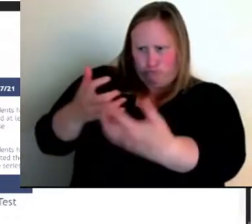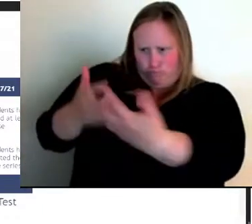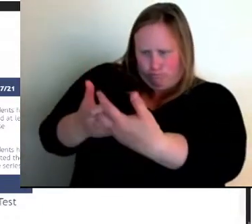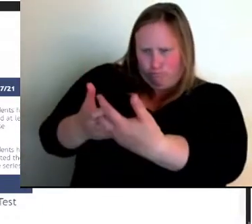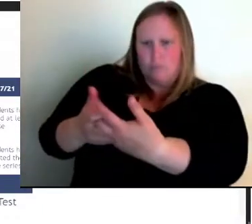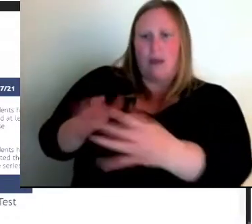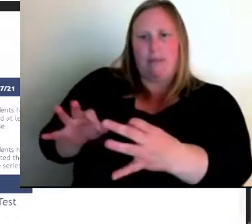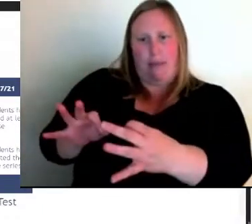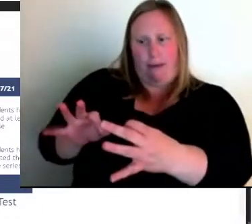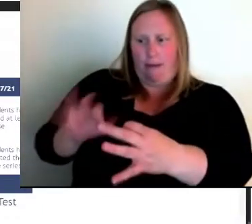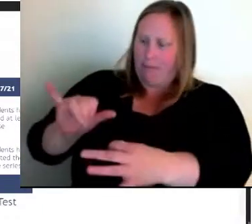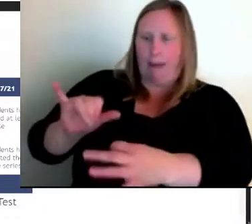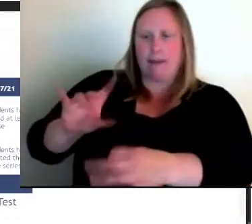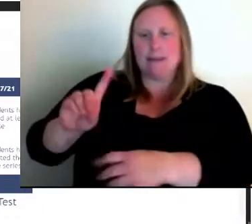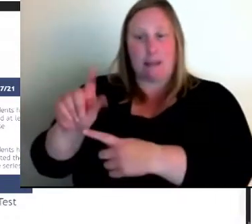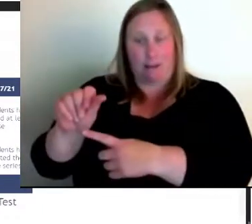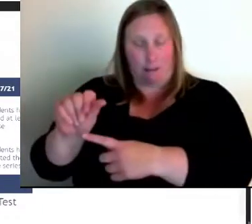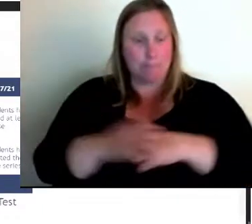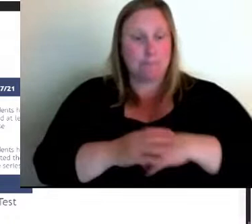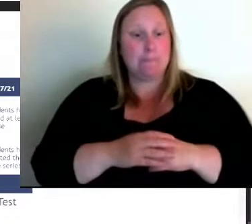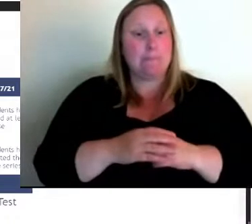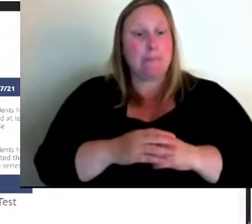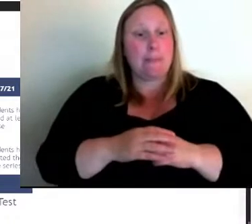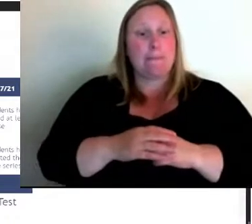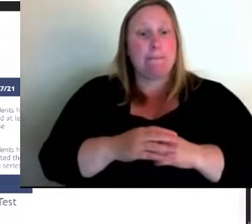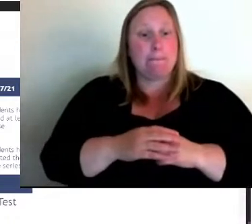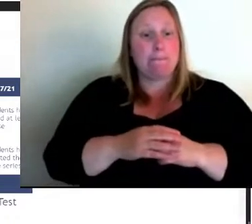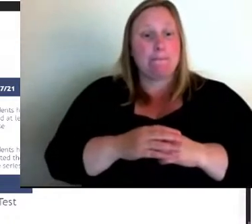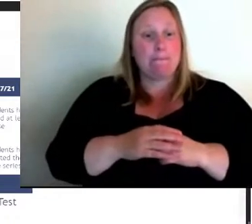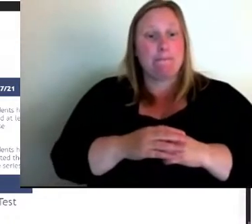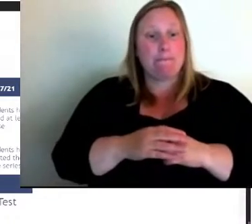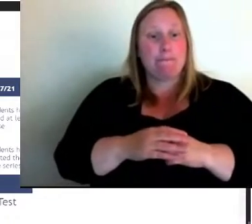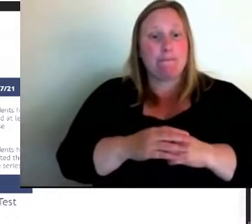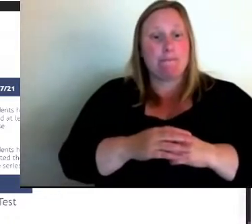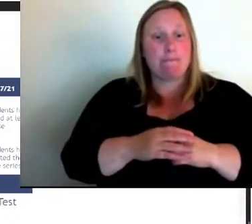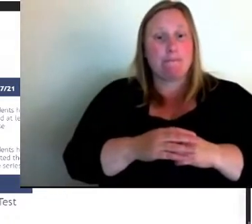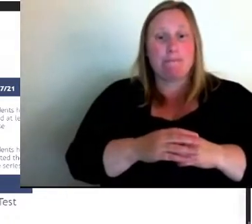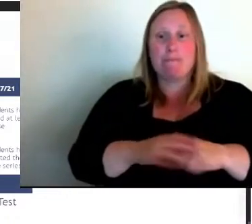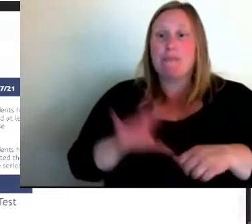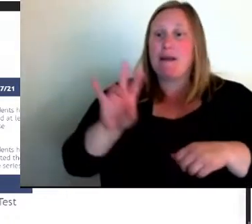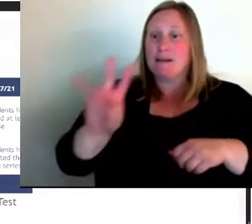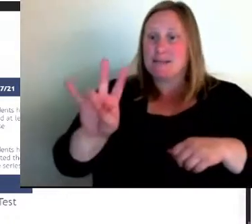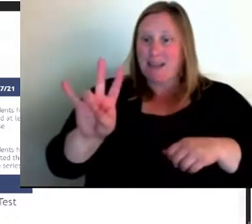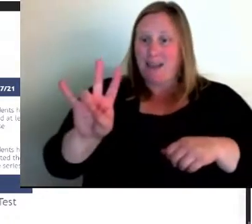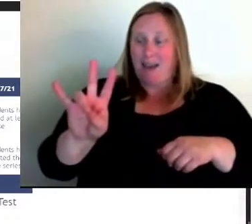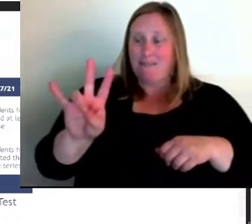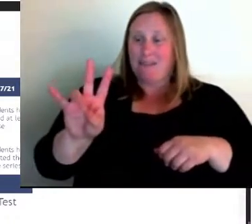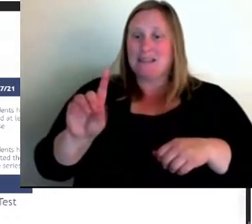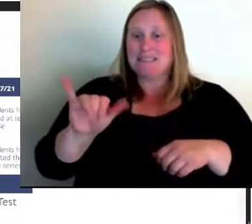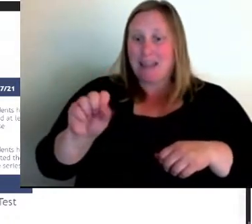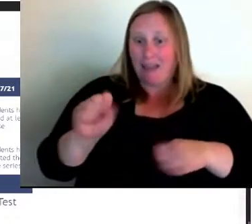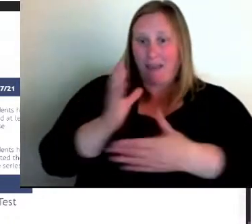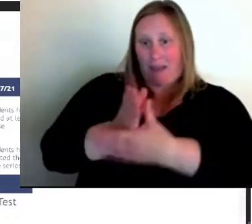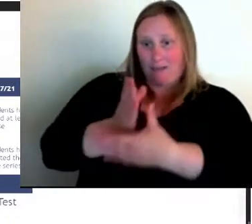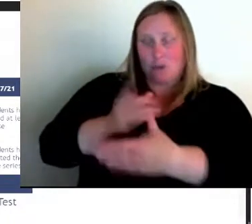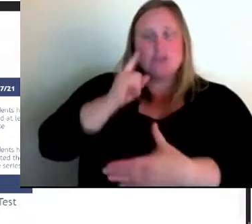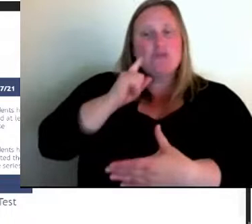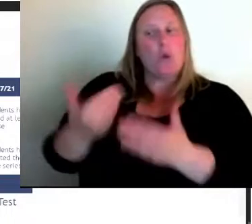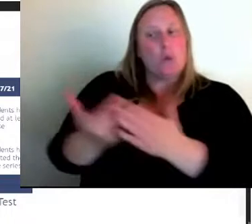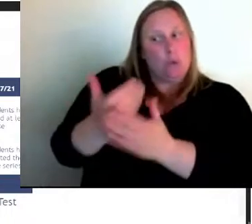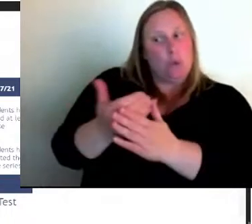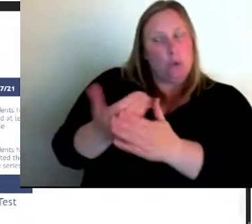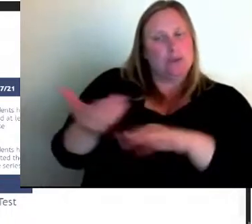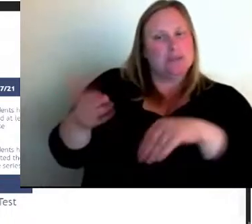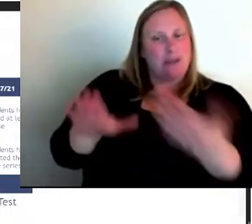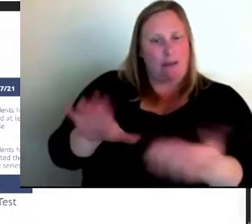here in the corner is now the average, the 7-day average for number of new deaths reported. And so our 7-day